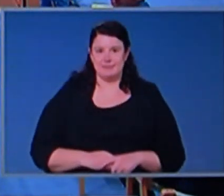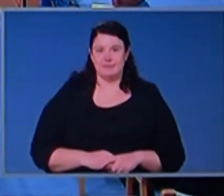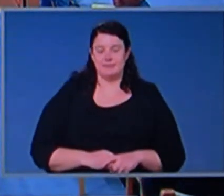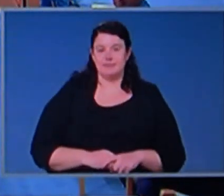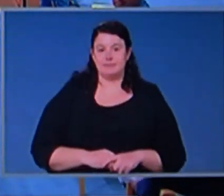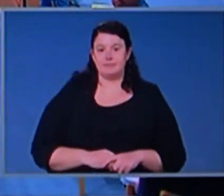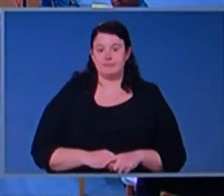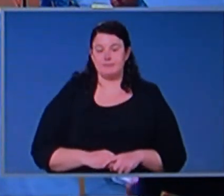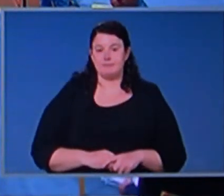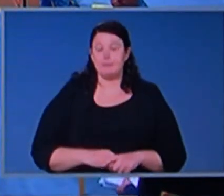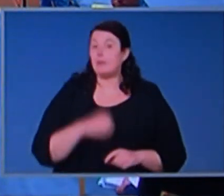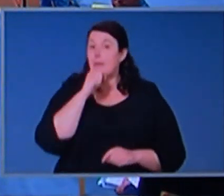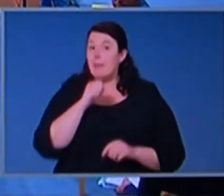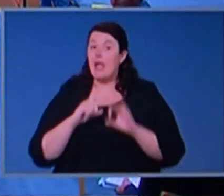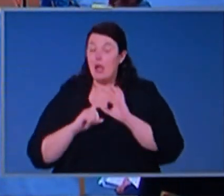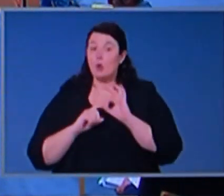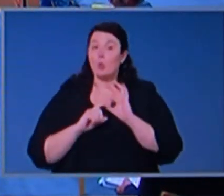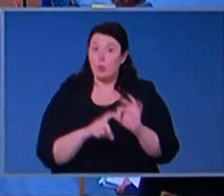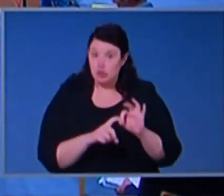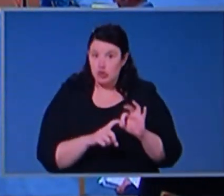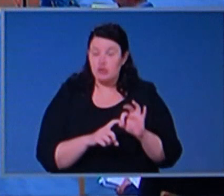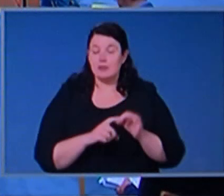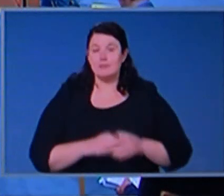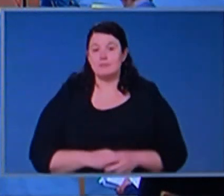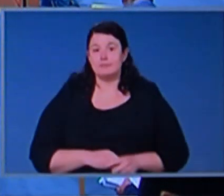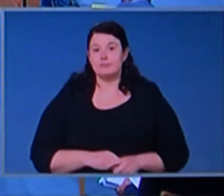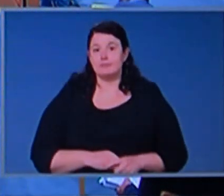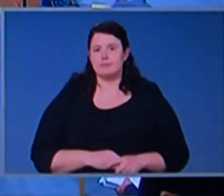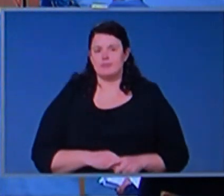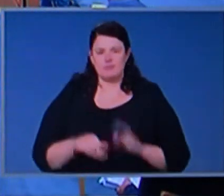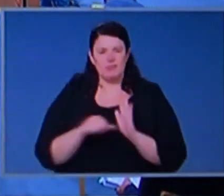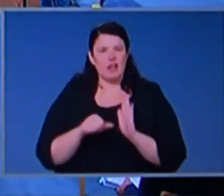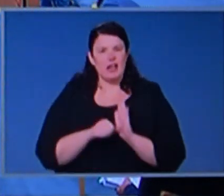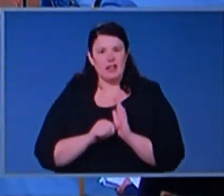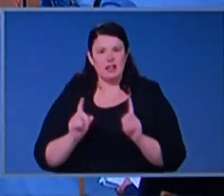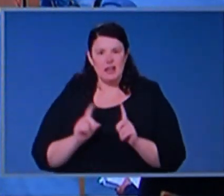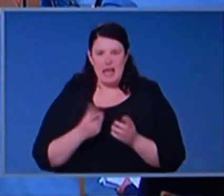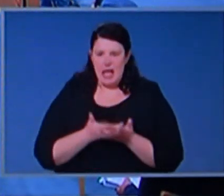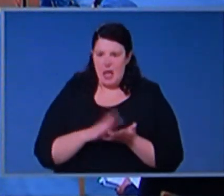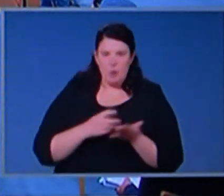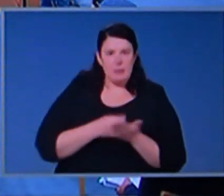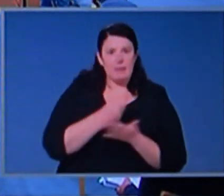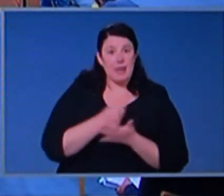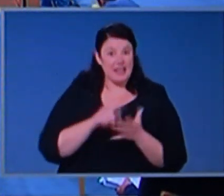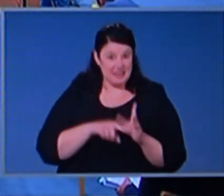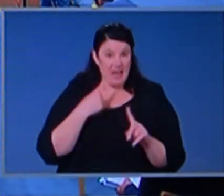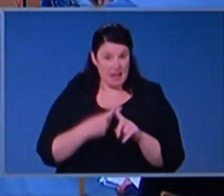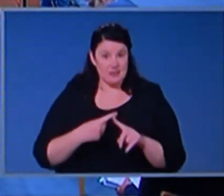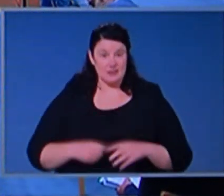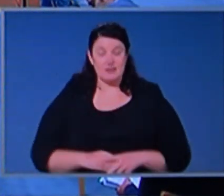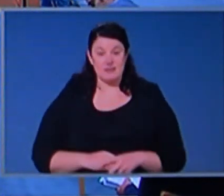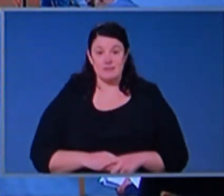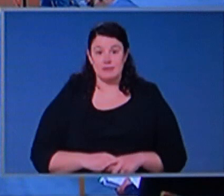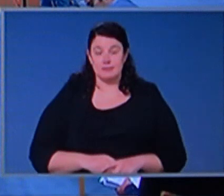balance wanting to boost growth with the desire to pay down the debt when it comes to company tax? And could I ask about